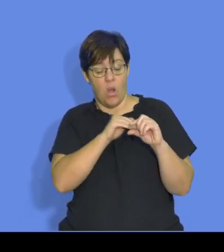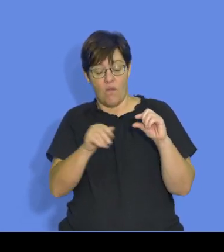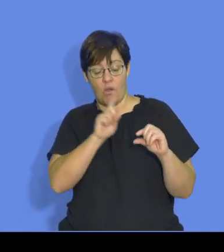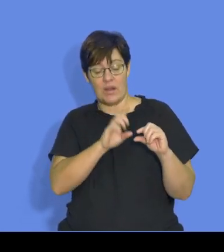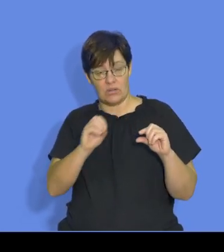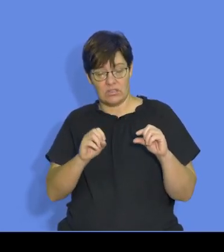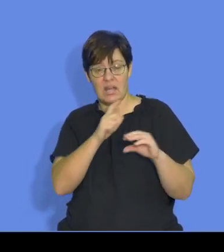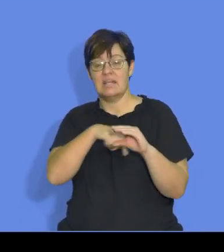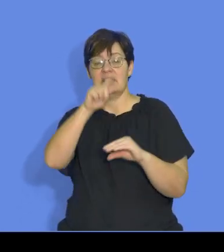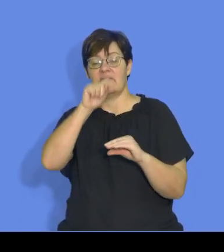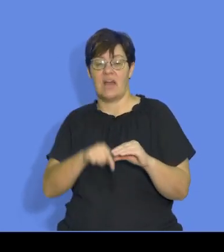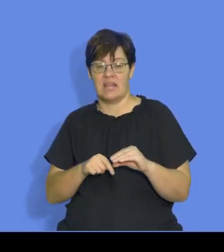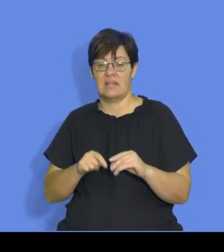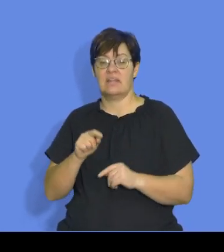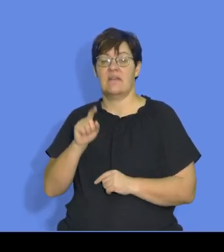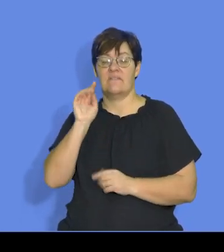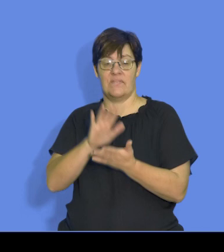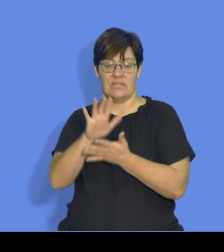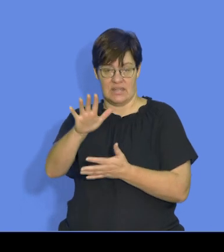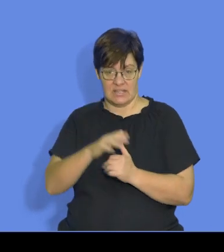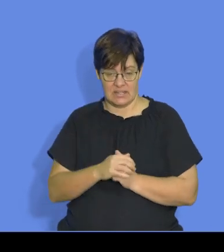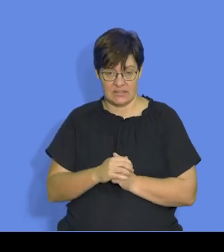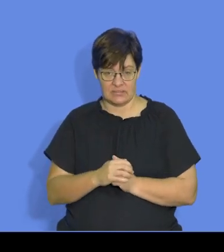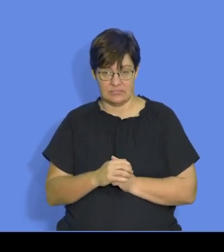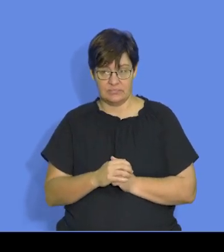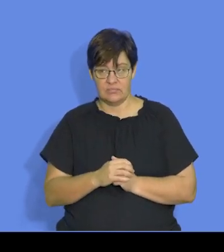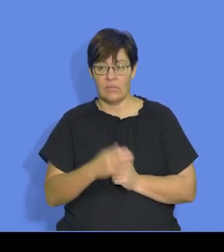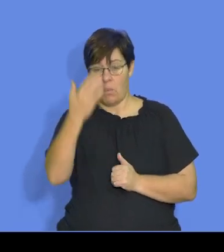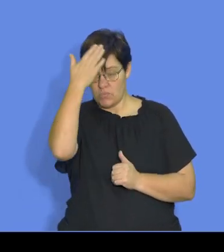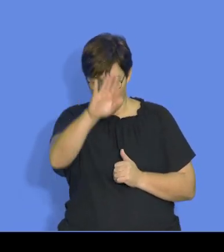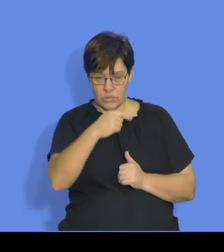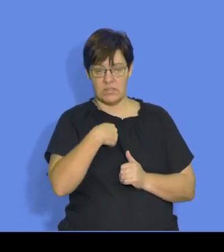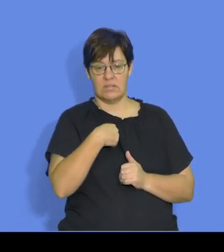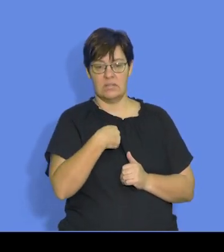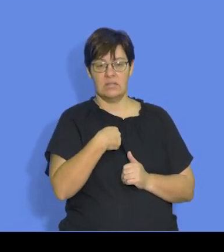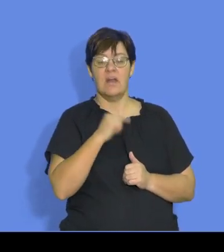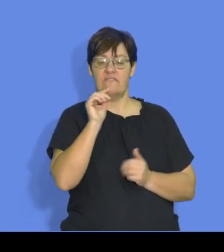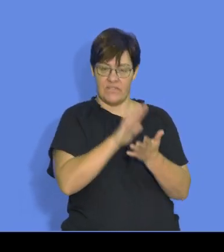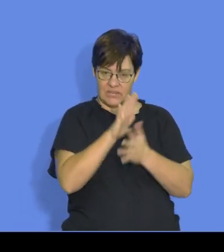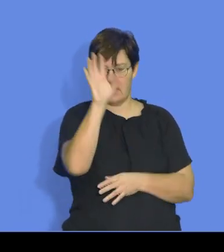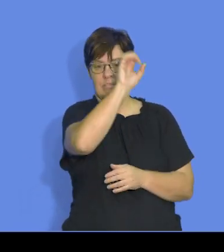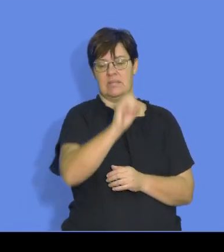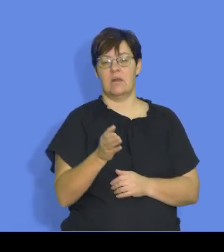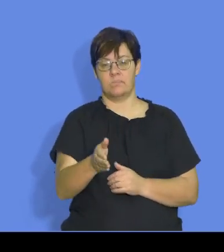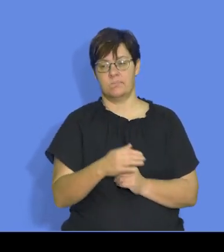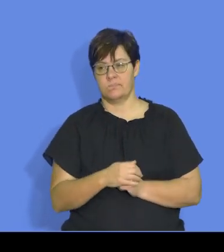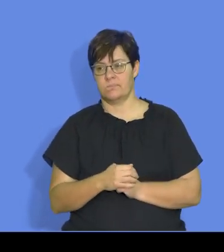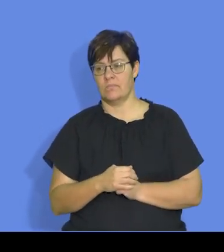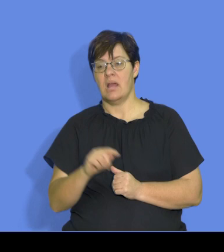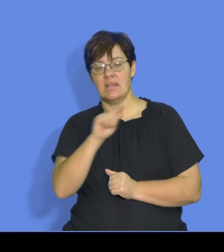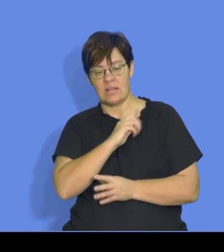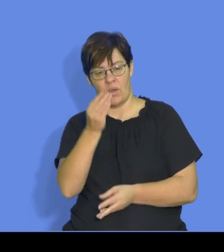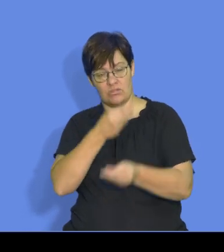by the 15. Can you see? You're dividing by your known. Your known is 15%. Therefore, the